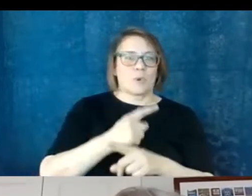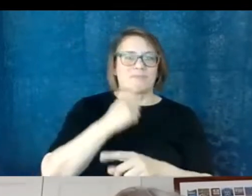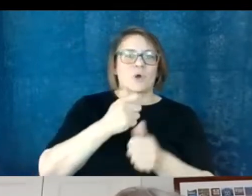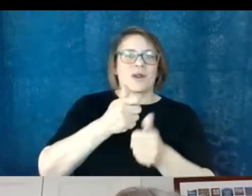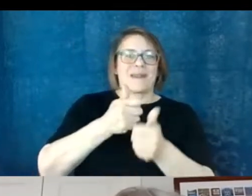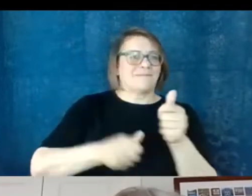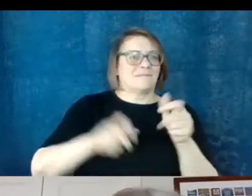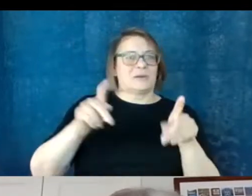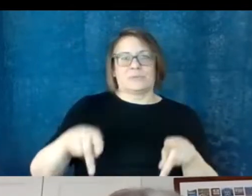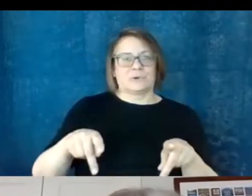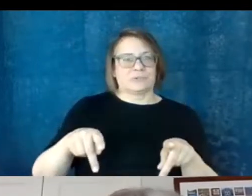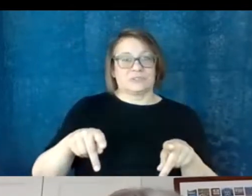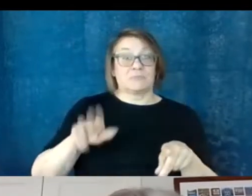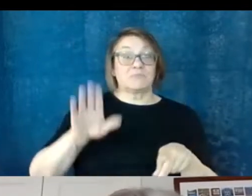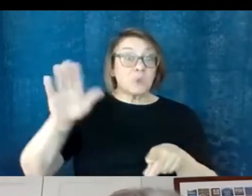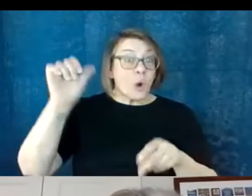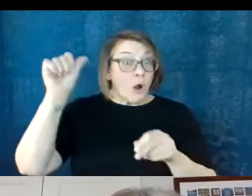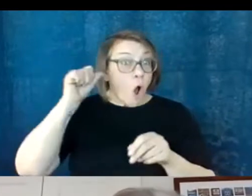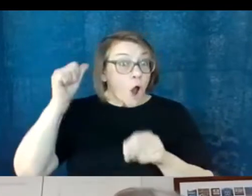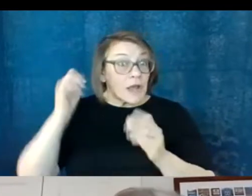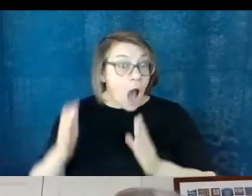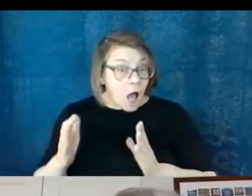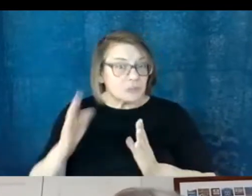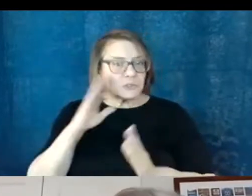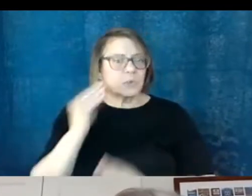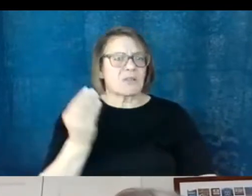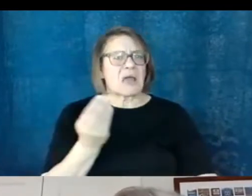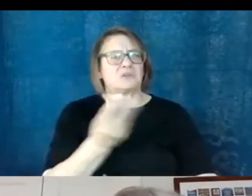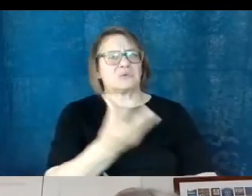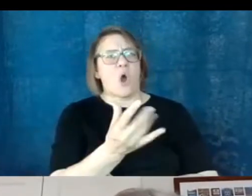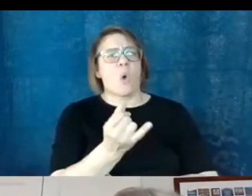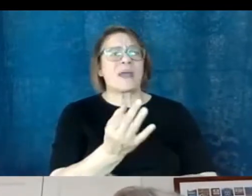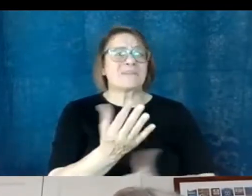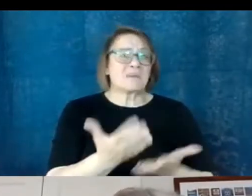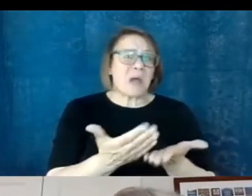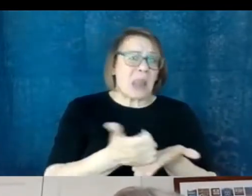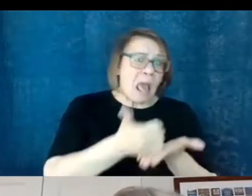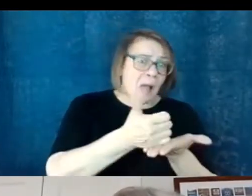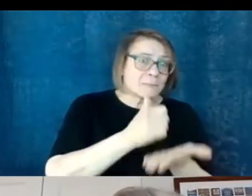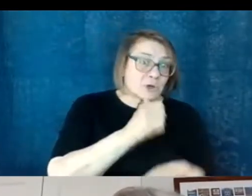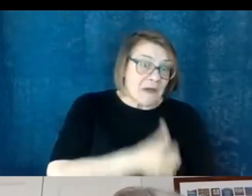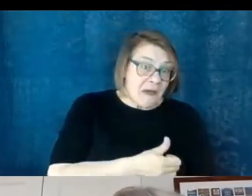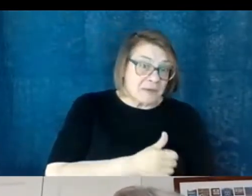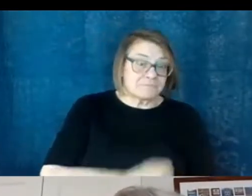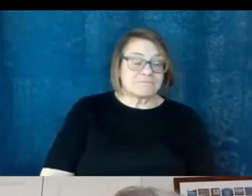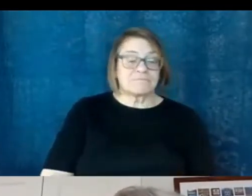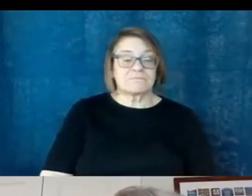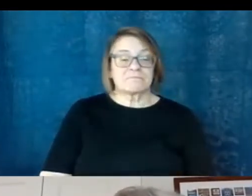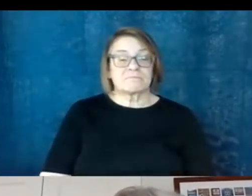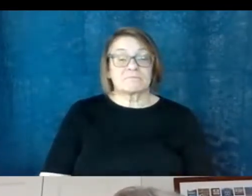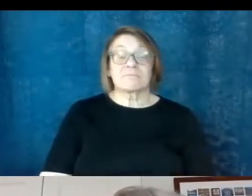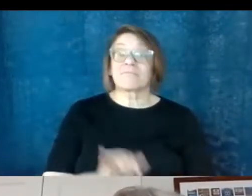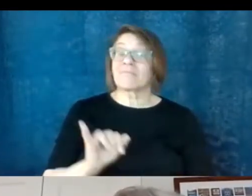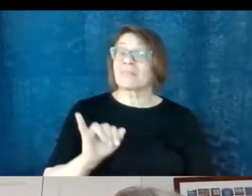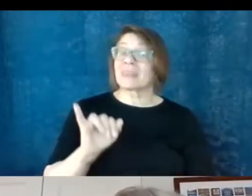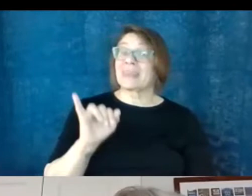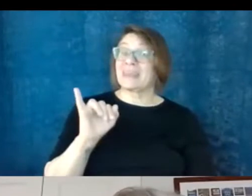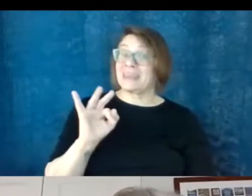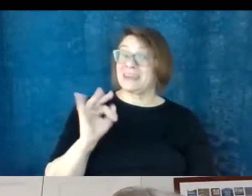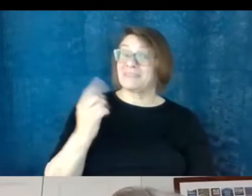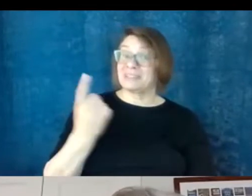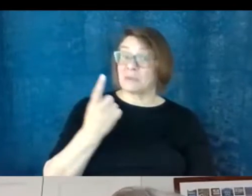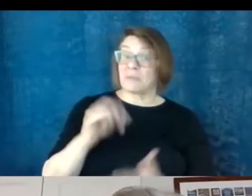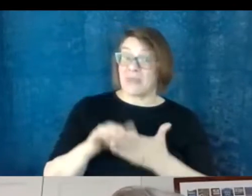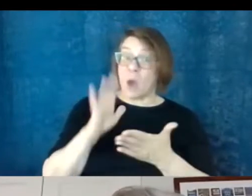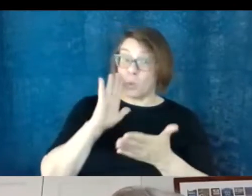person. Your audiologist should be able to give you a sense of whether it might be helpful for you. And if it is something that would